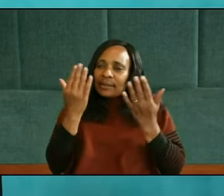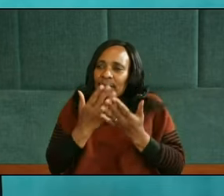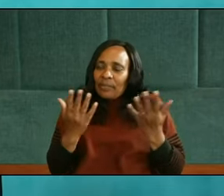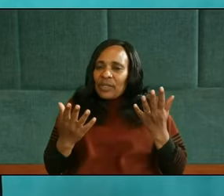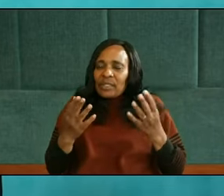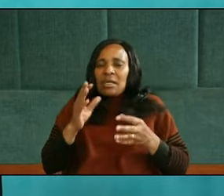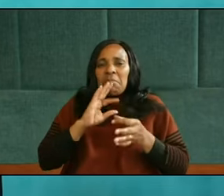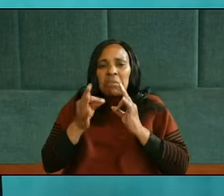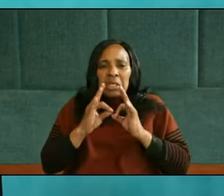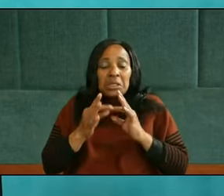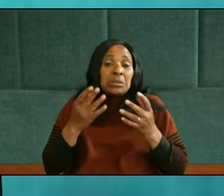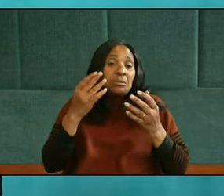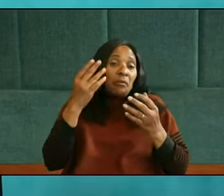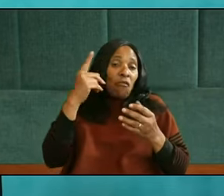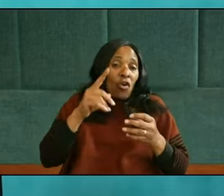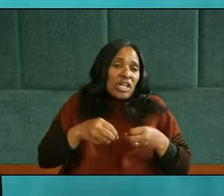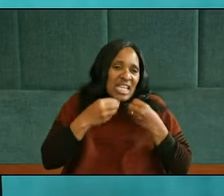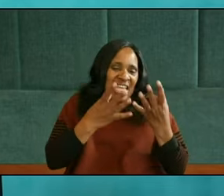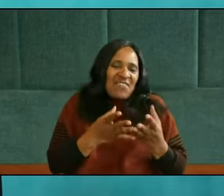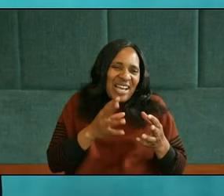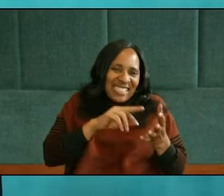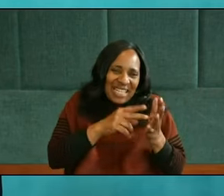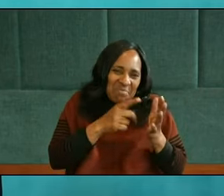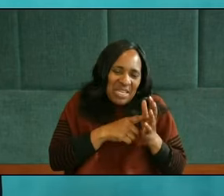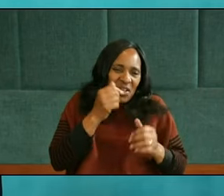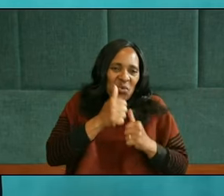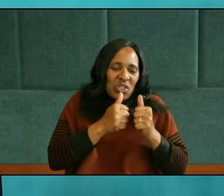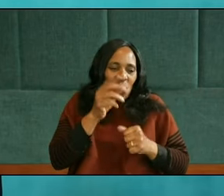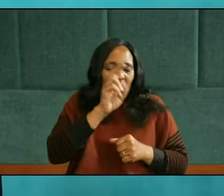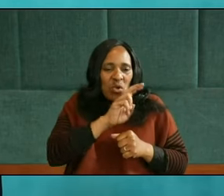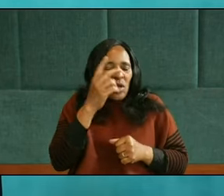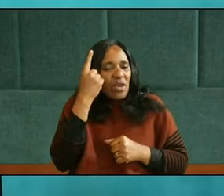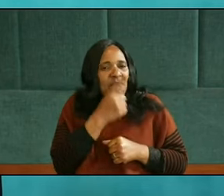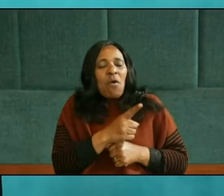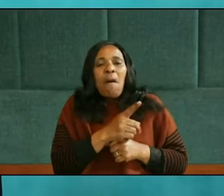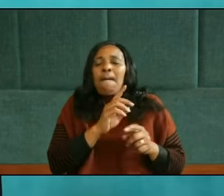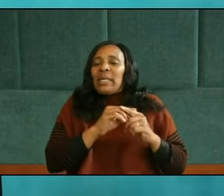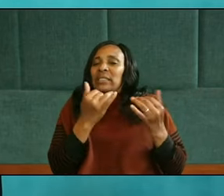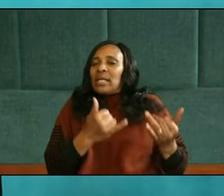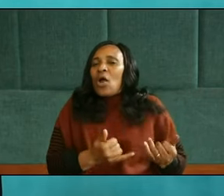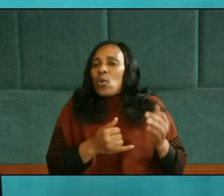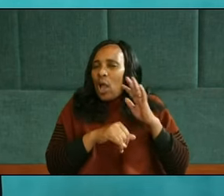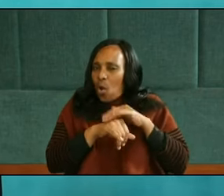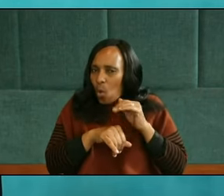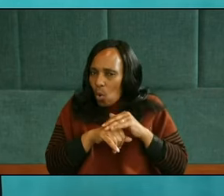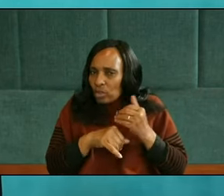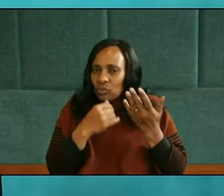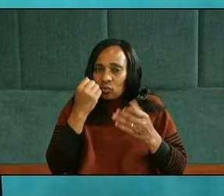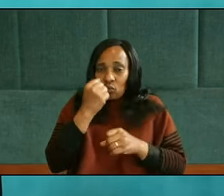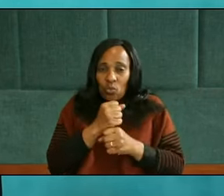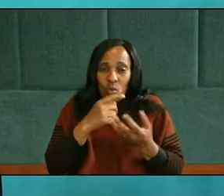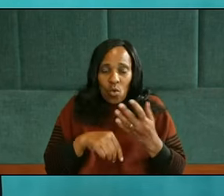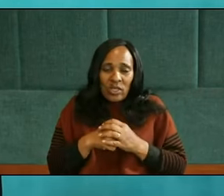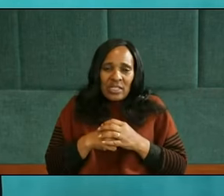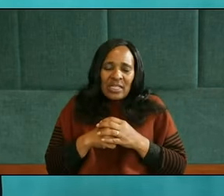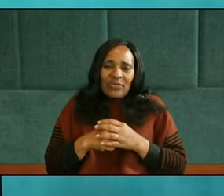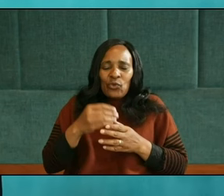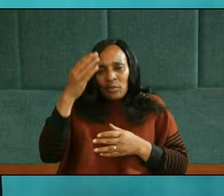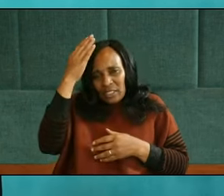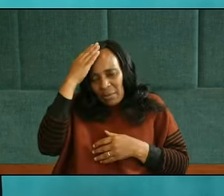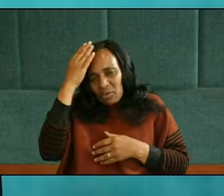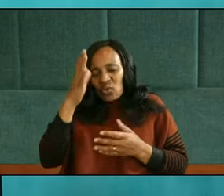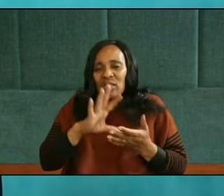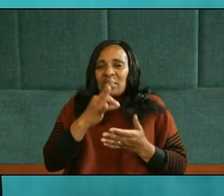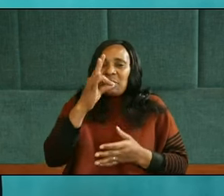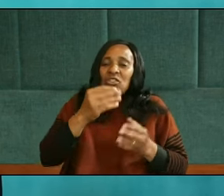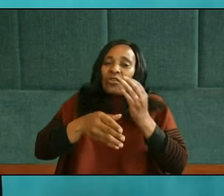may interpret it to give us the meaning that we are looking for. Mm-hmm. But we are called upon to be submissive to the